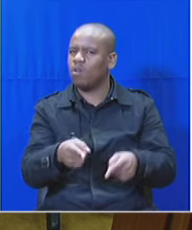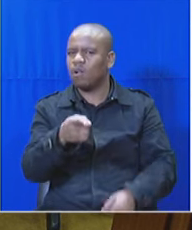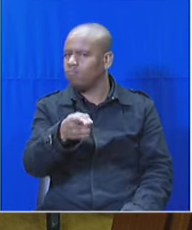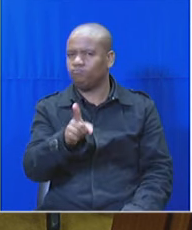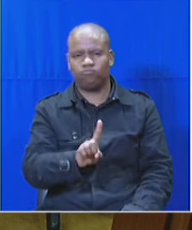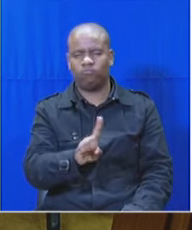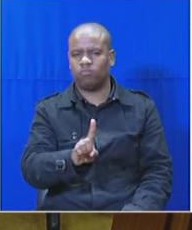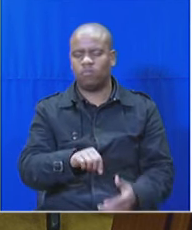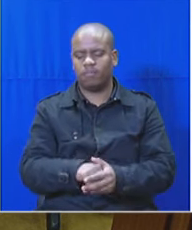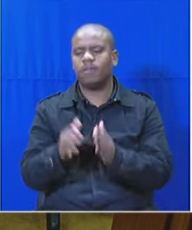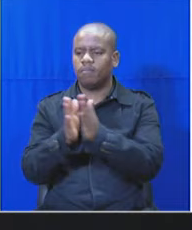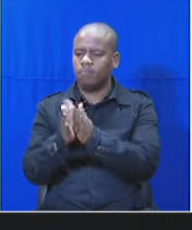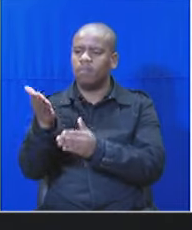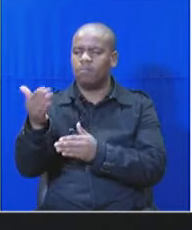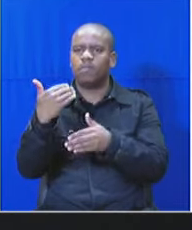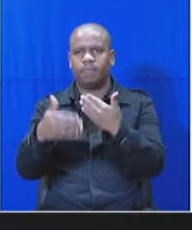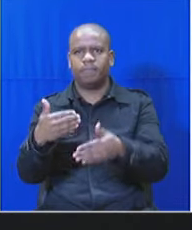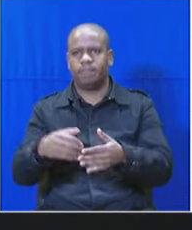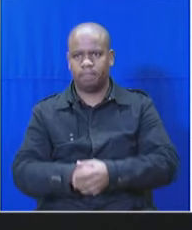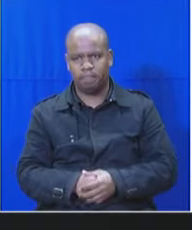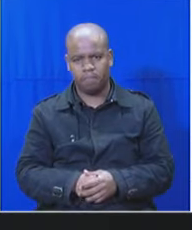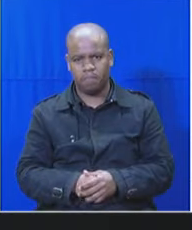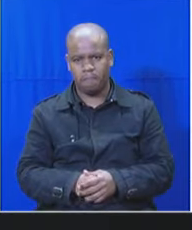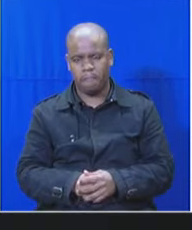Honourable Mponchane, can you please proceed?